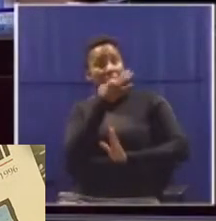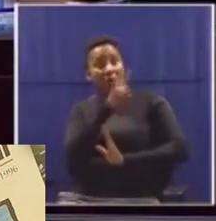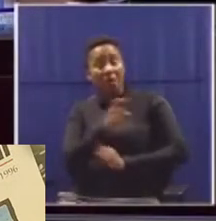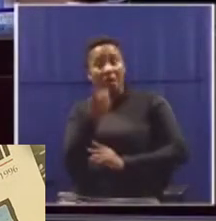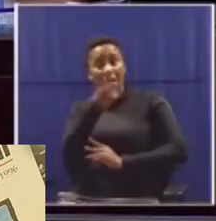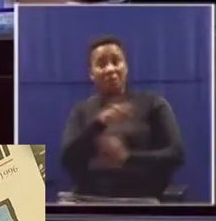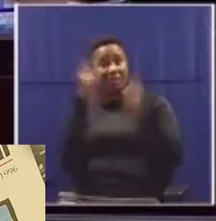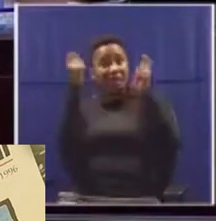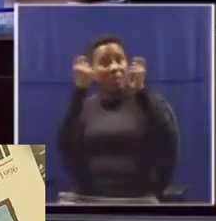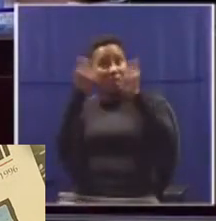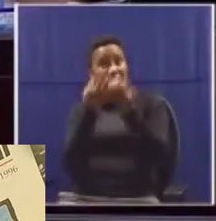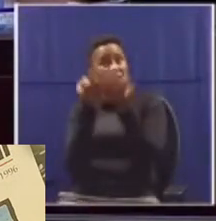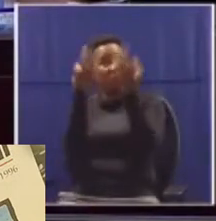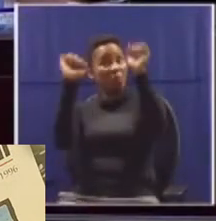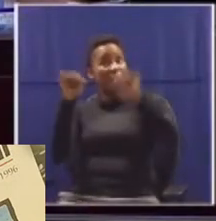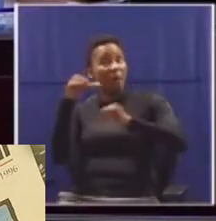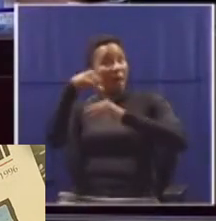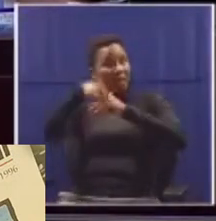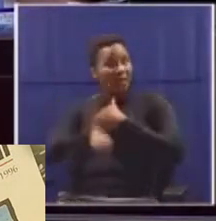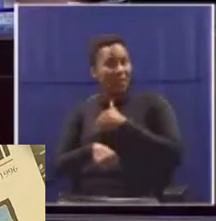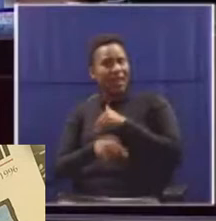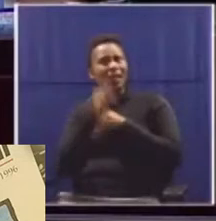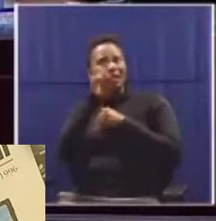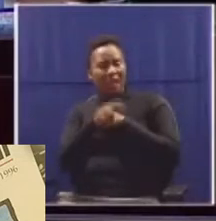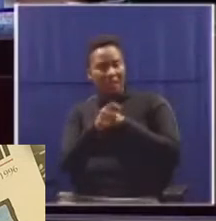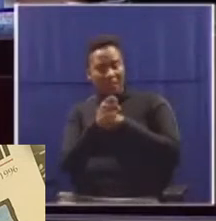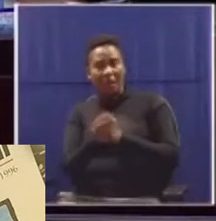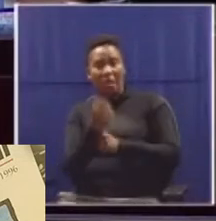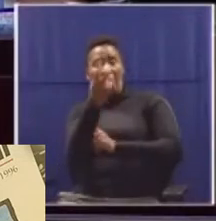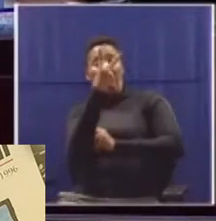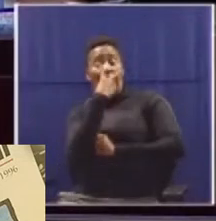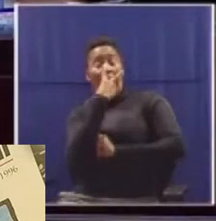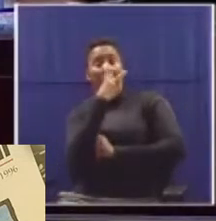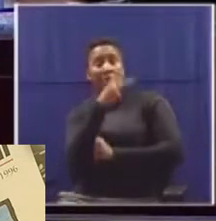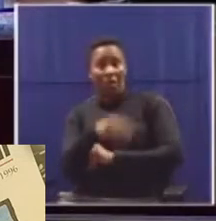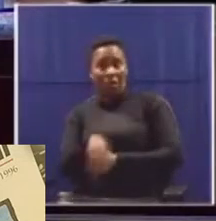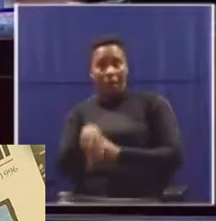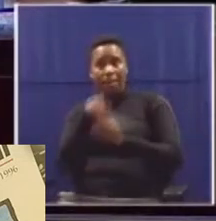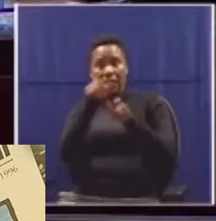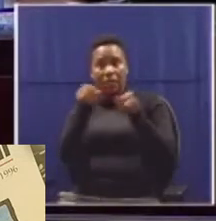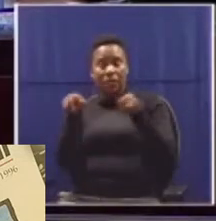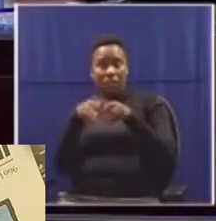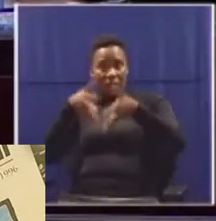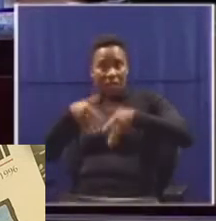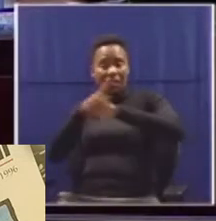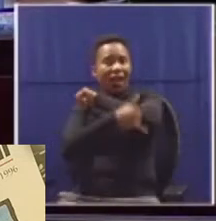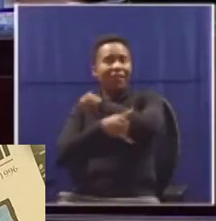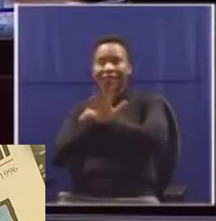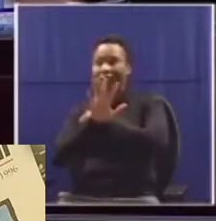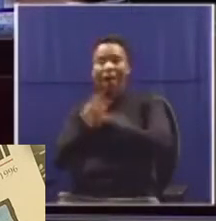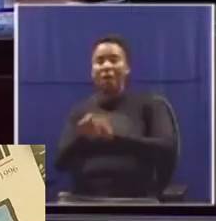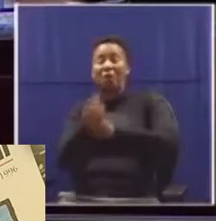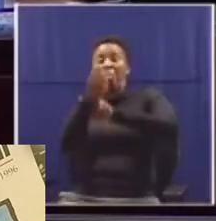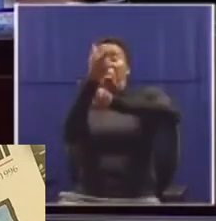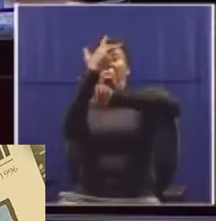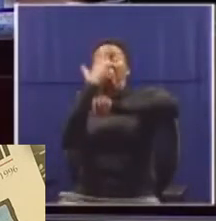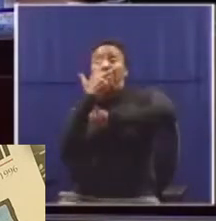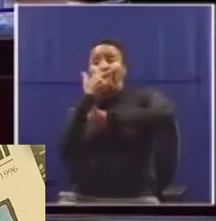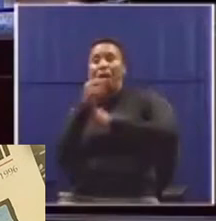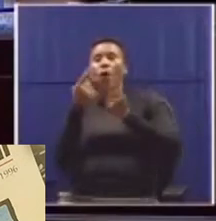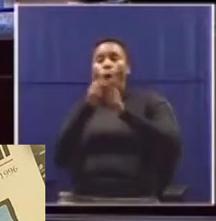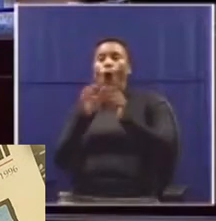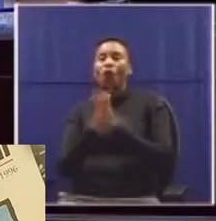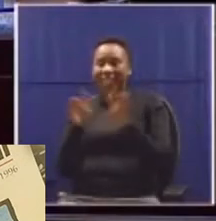Freedom month is not only a spit in the faces of the residents of this country but a spit on the faith on the